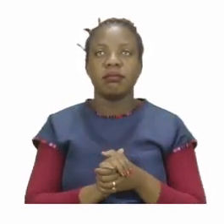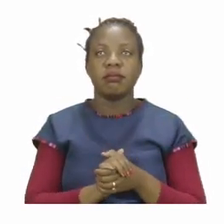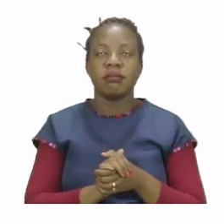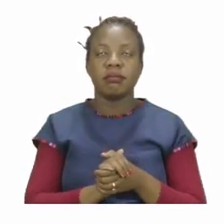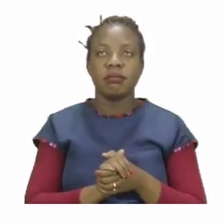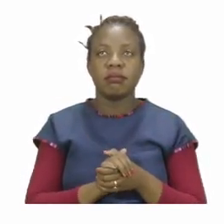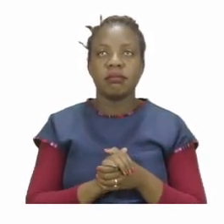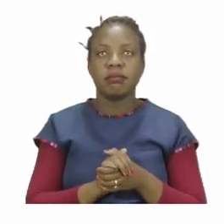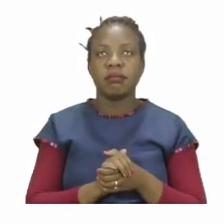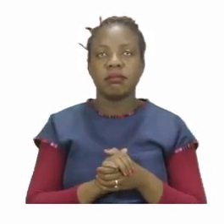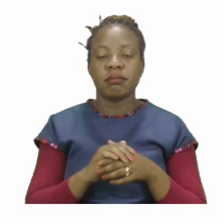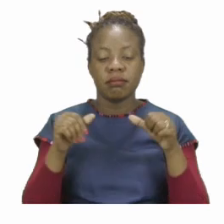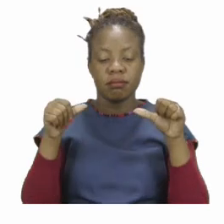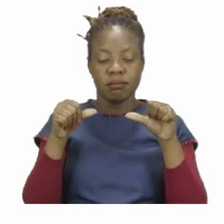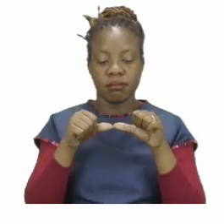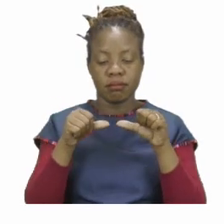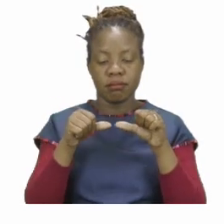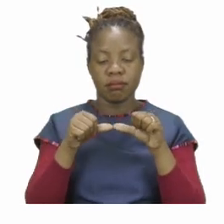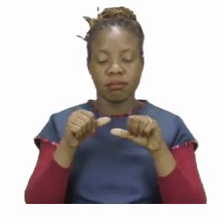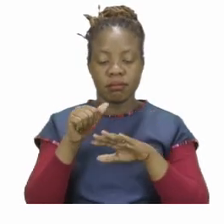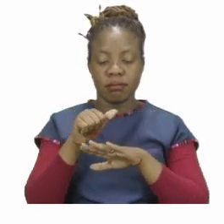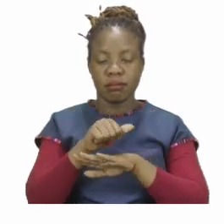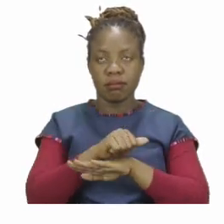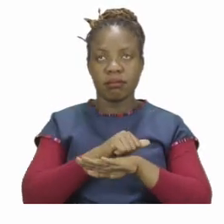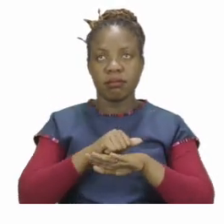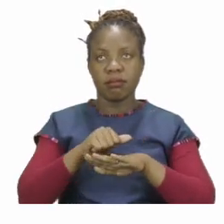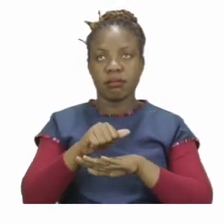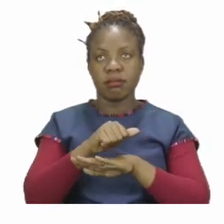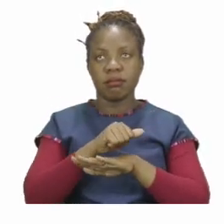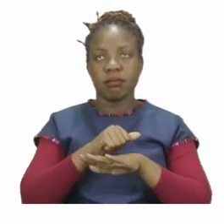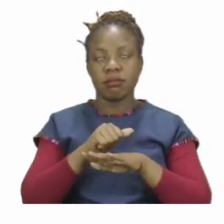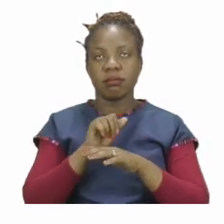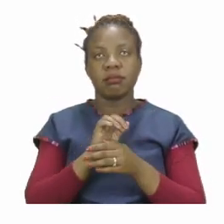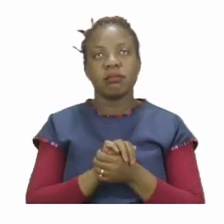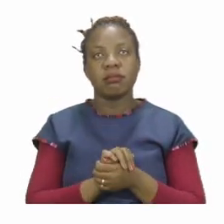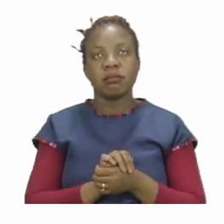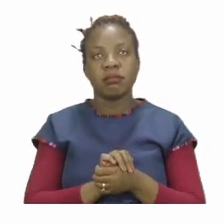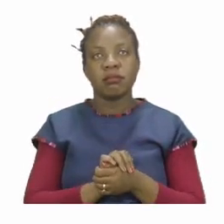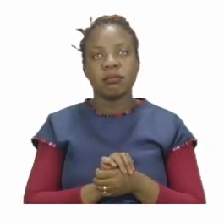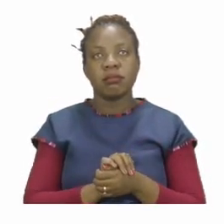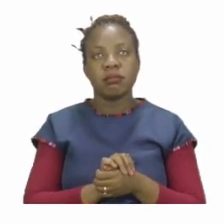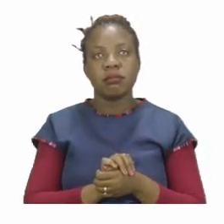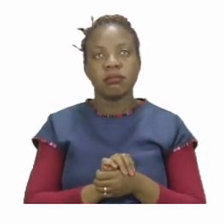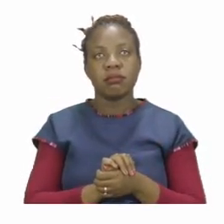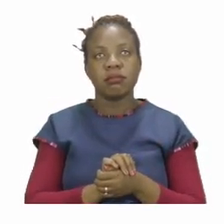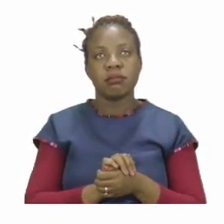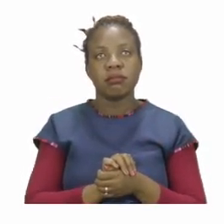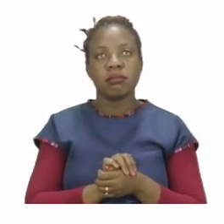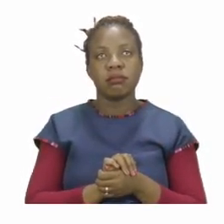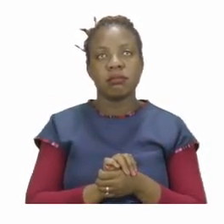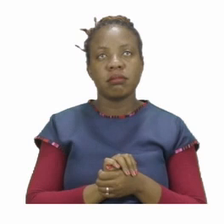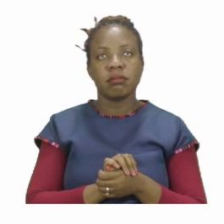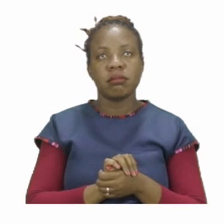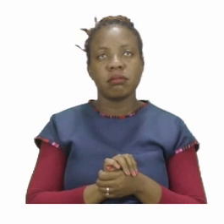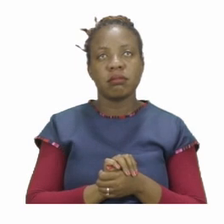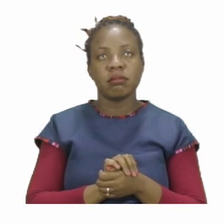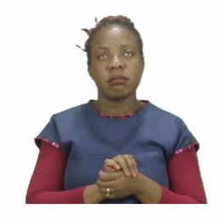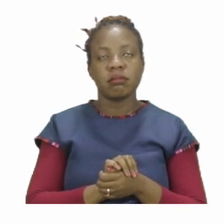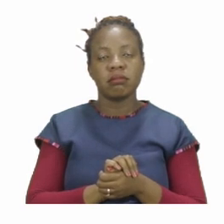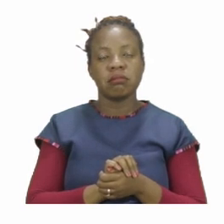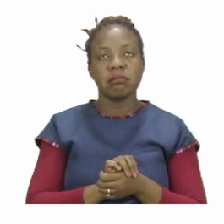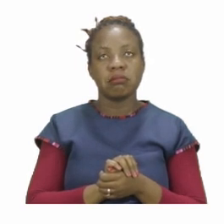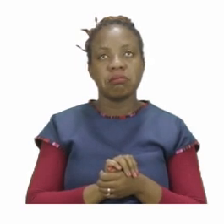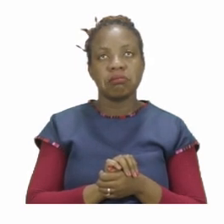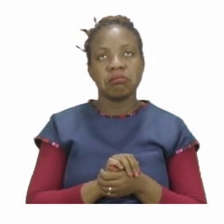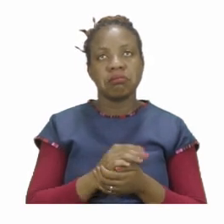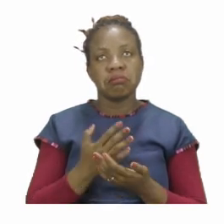to measure the area. Now you will see there it says, what is area?